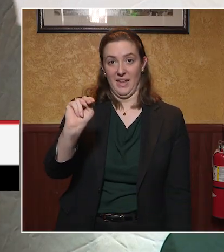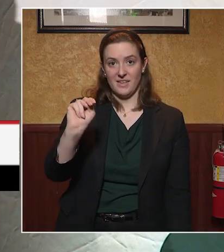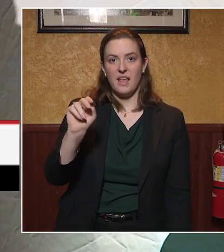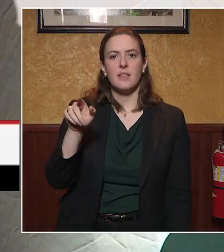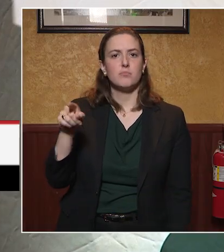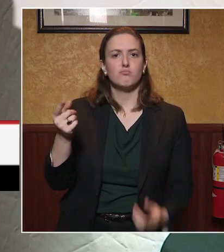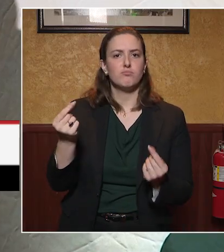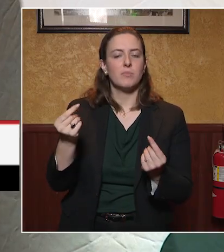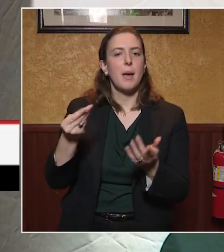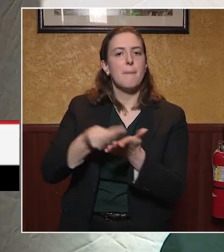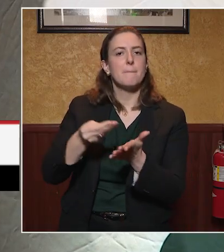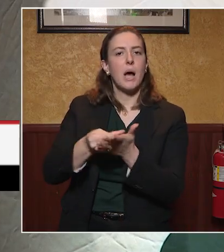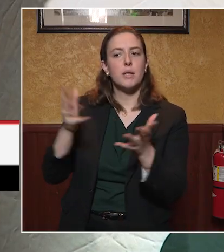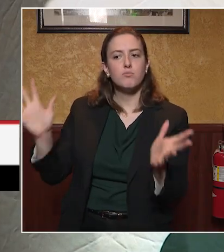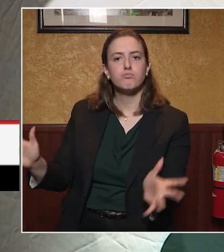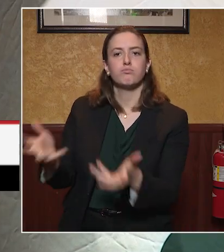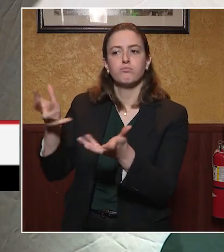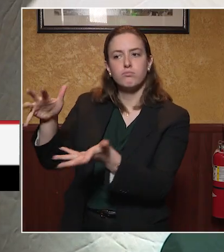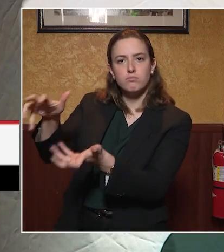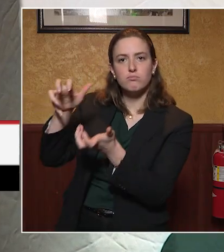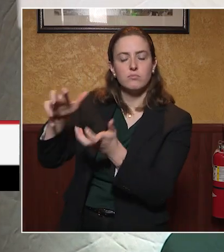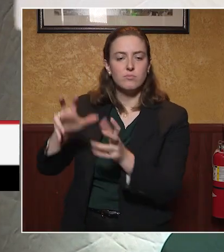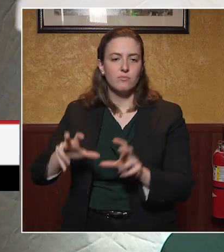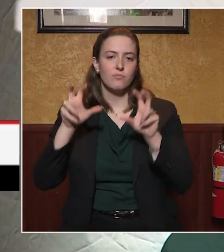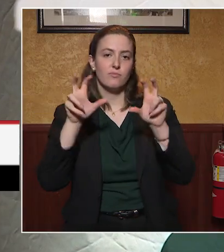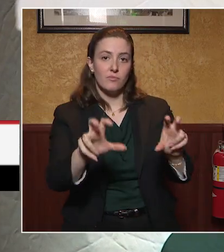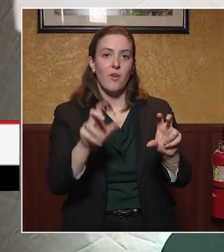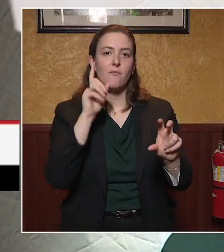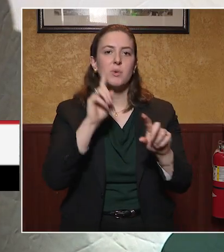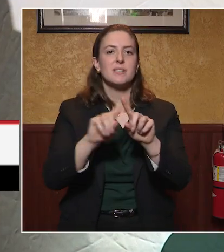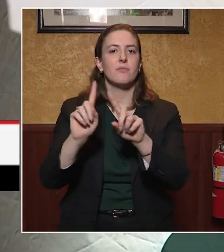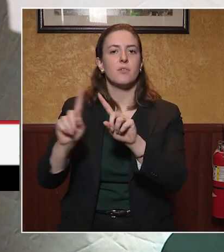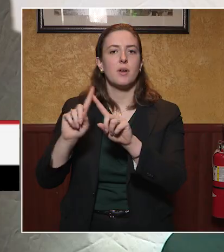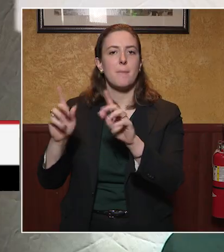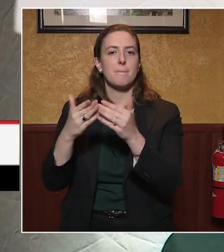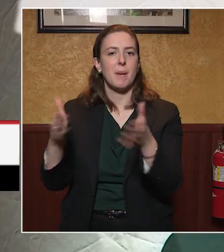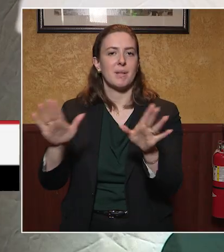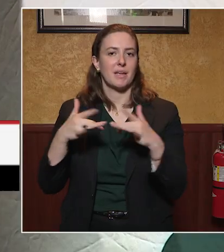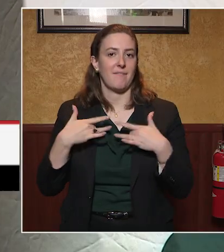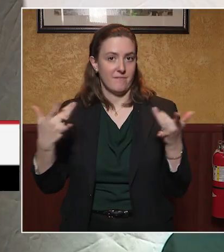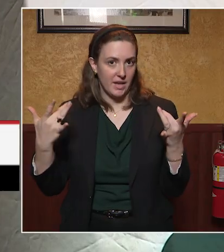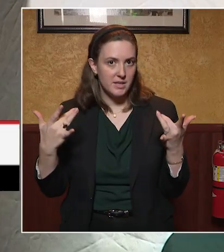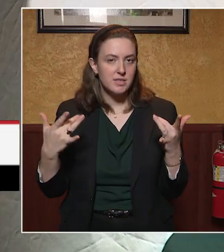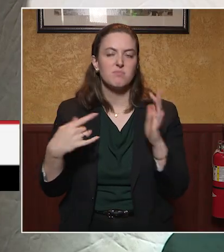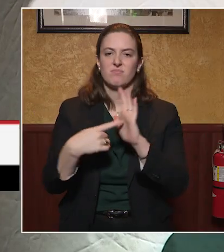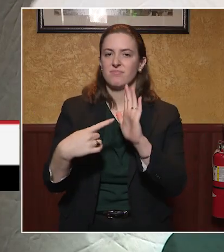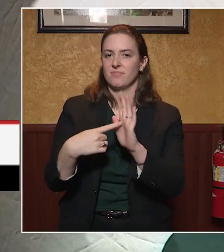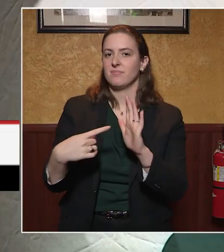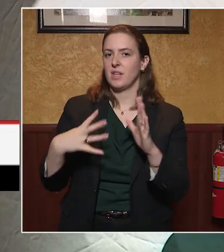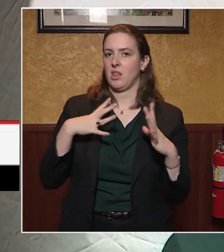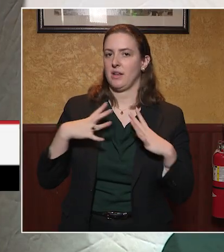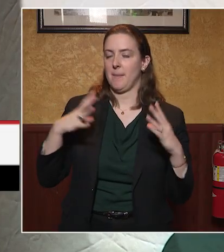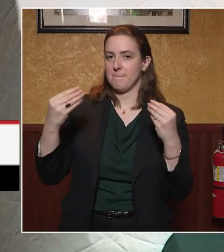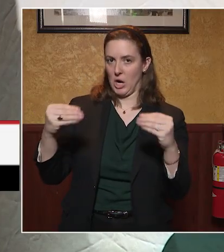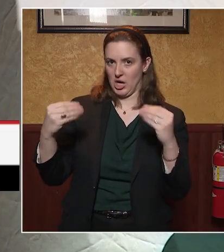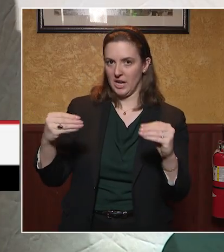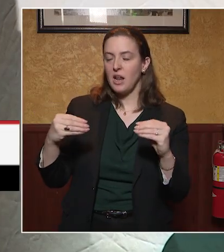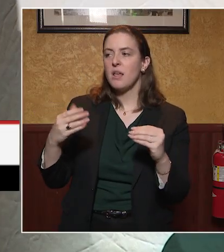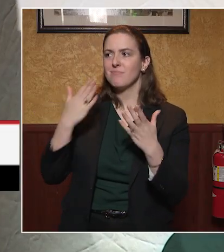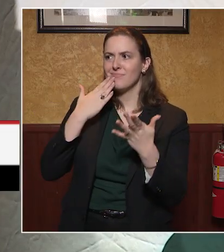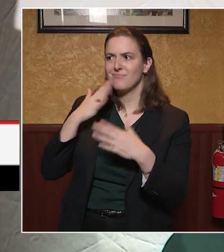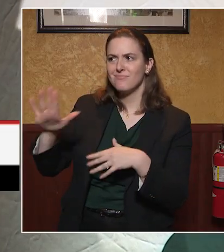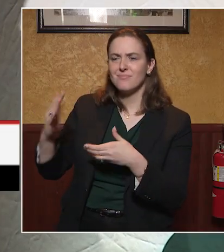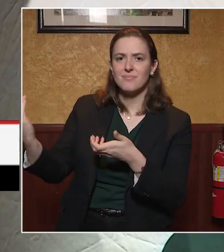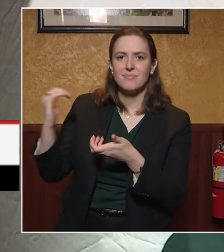public events like the Downtown DC Holiday Market, while also improving and investing in downtown parks and green spaces and supporting